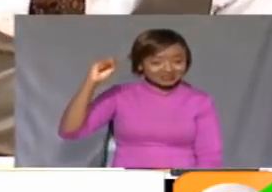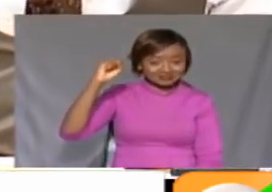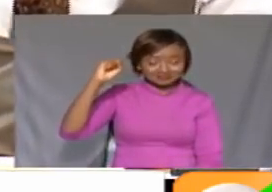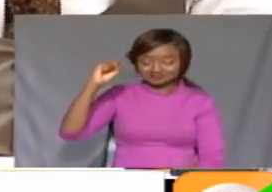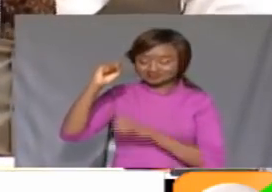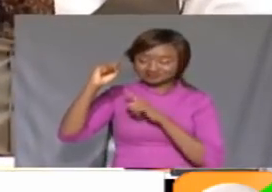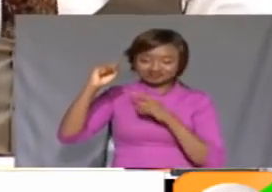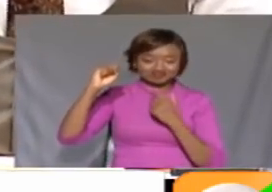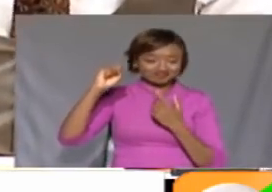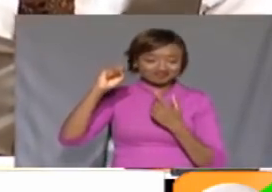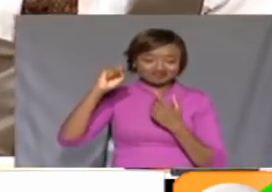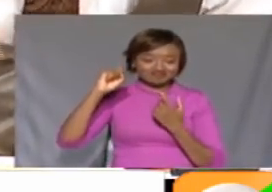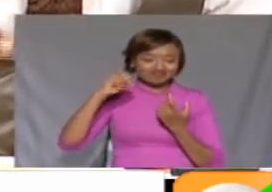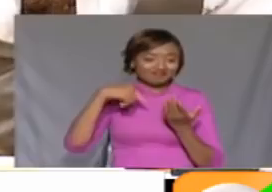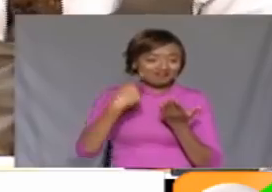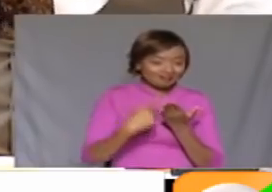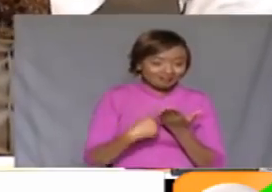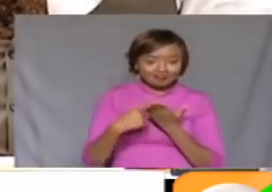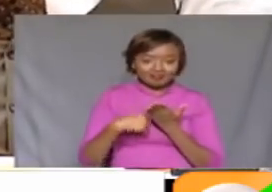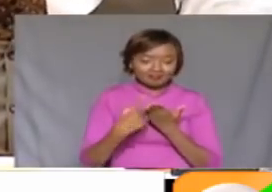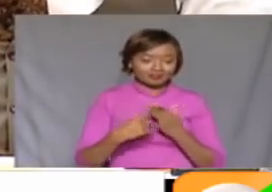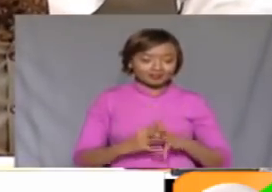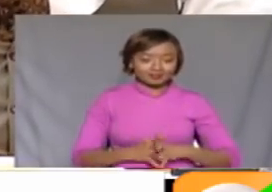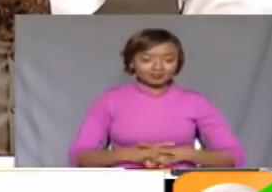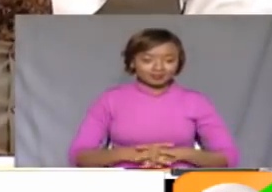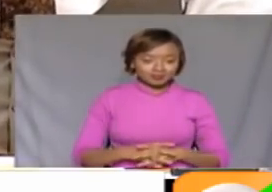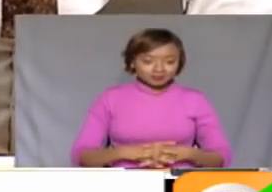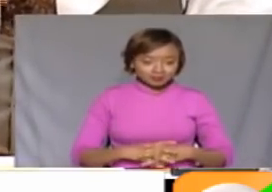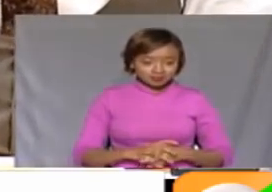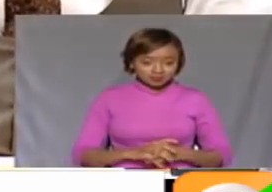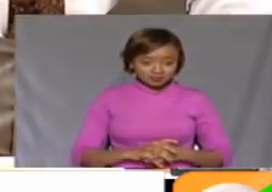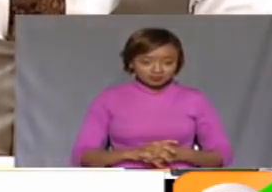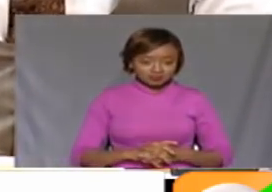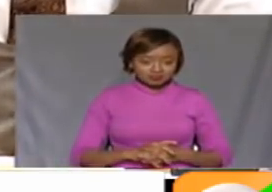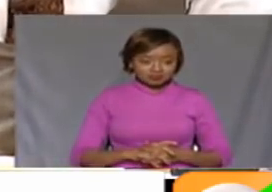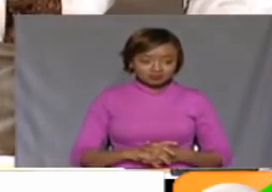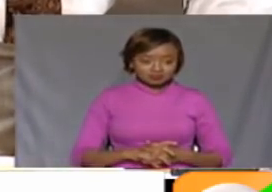bargain. It's a hostage-taking game sometimes. You know, you put